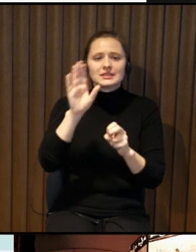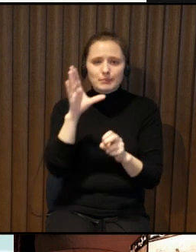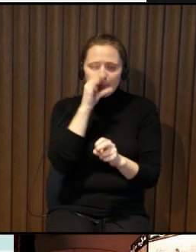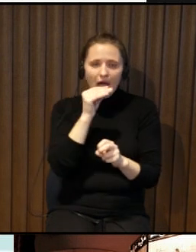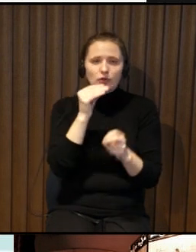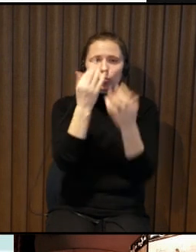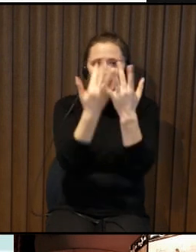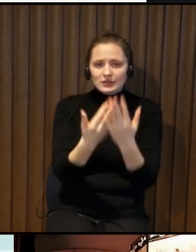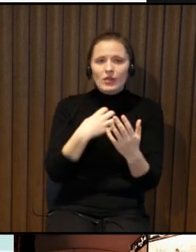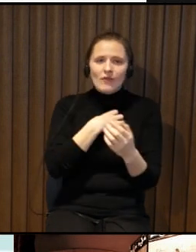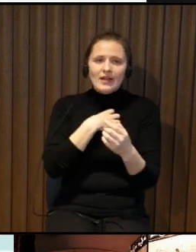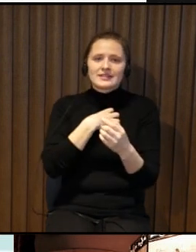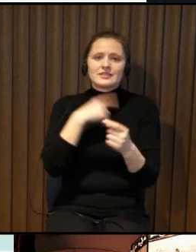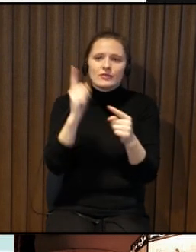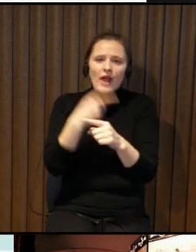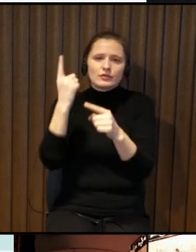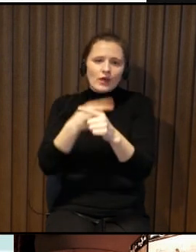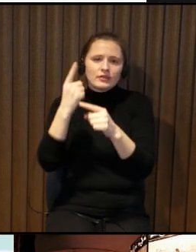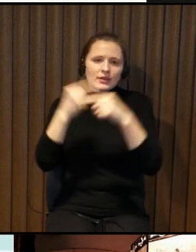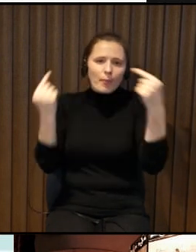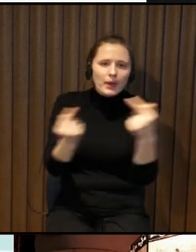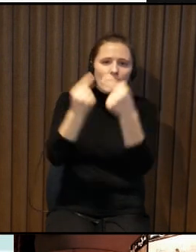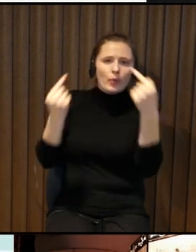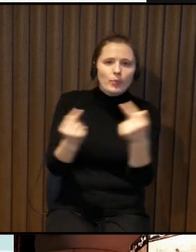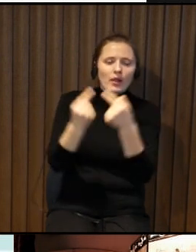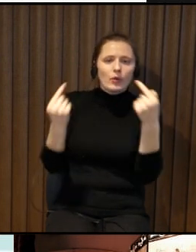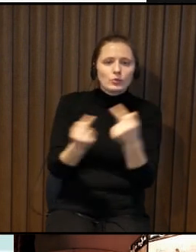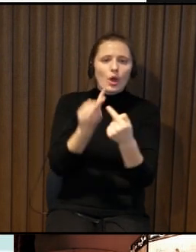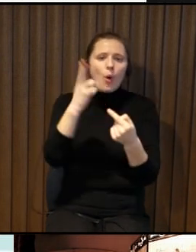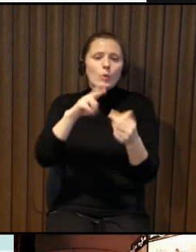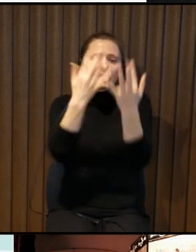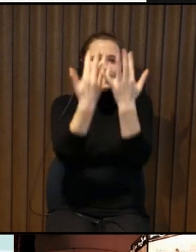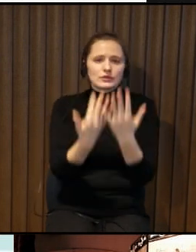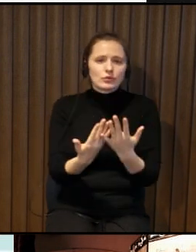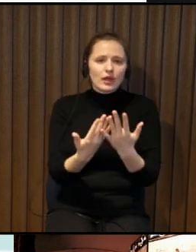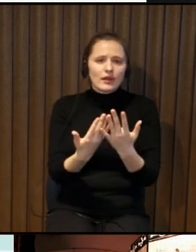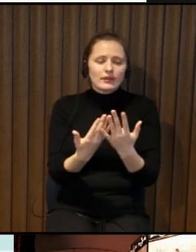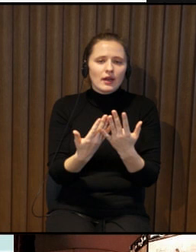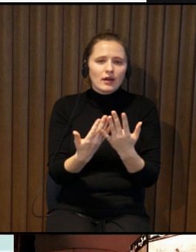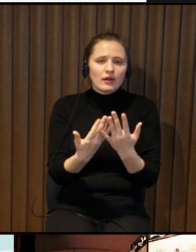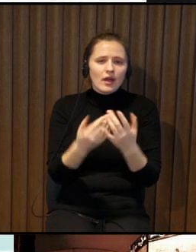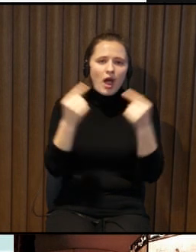changes. It will reach end of life much sooner. If we plan with the edge,